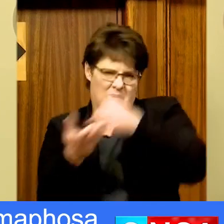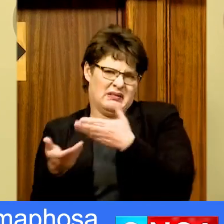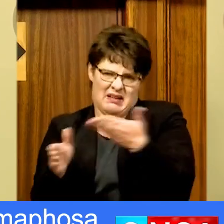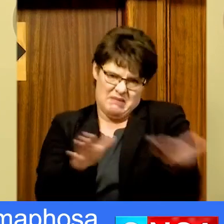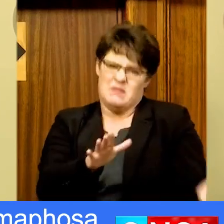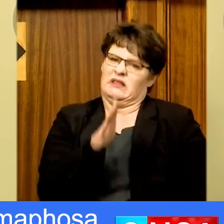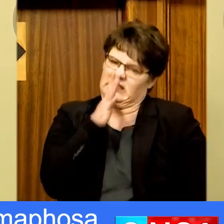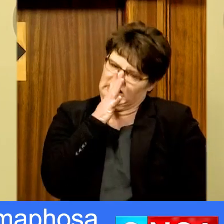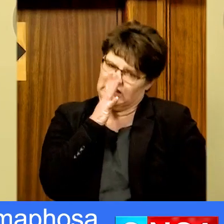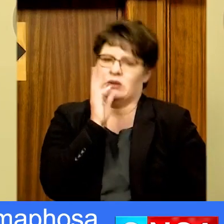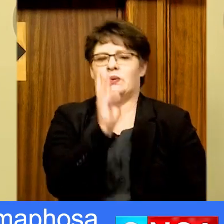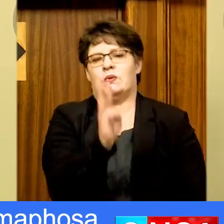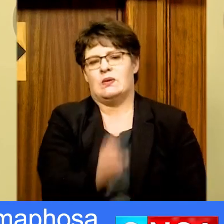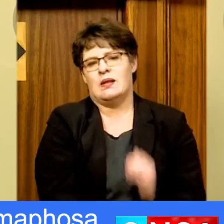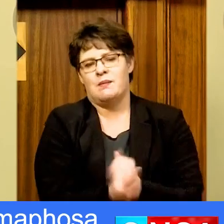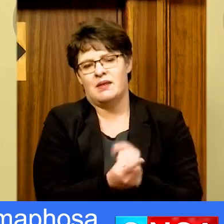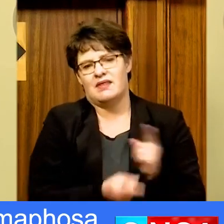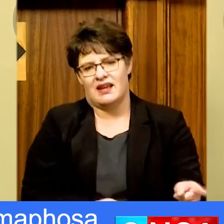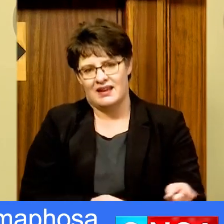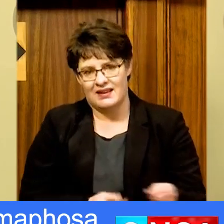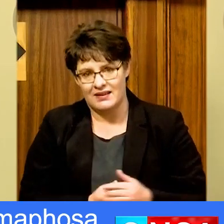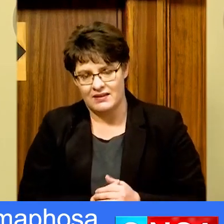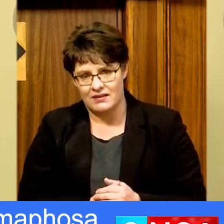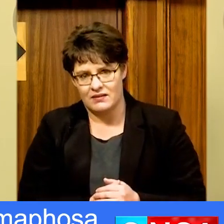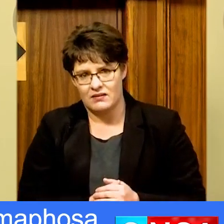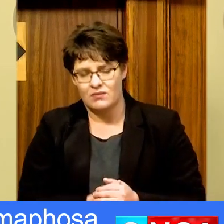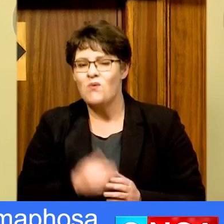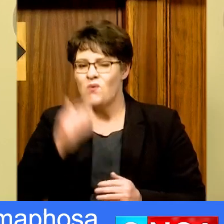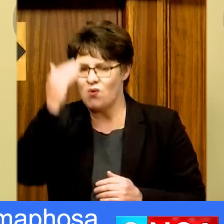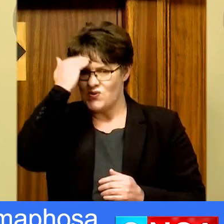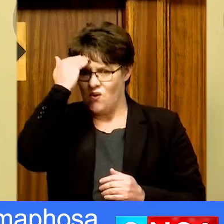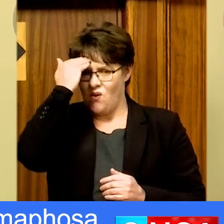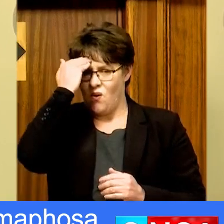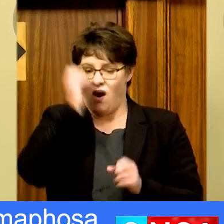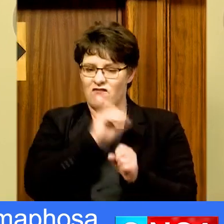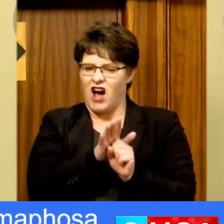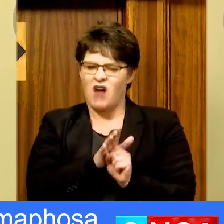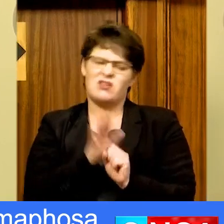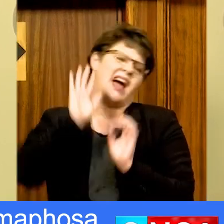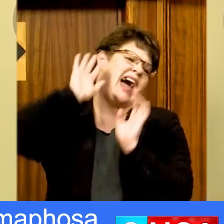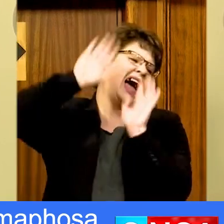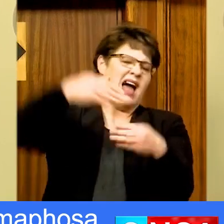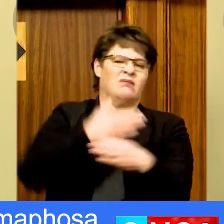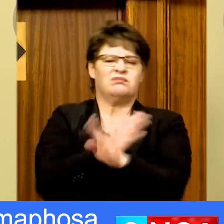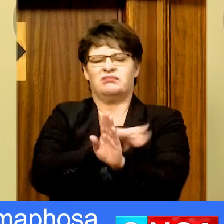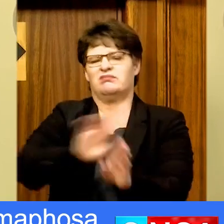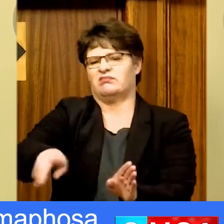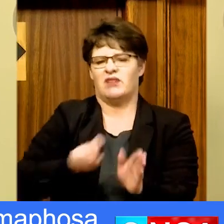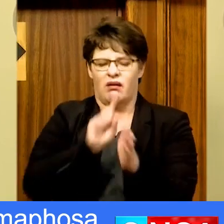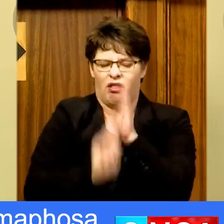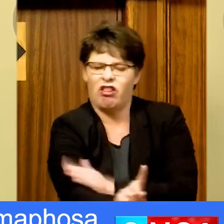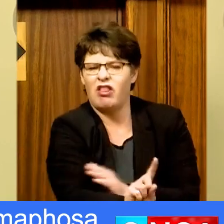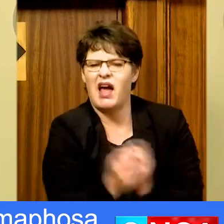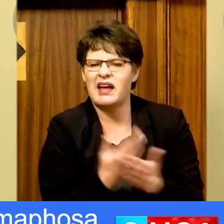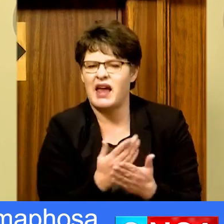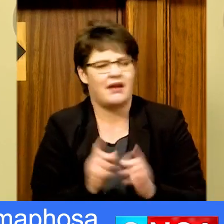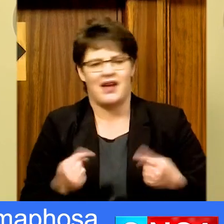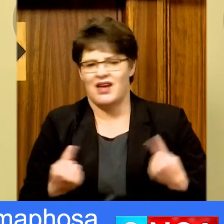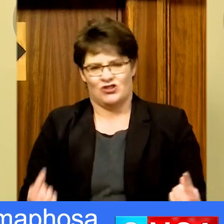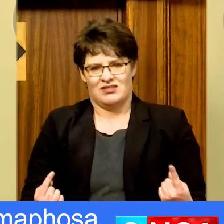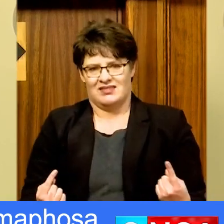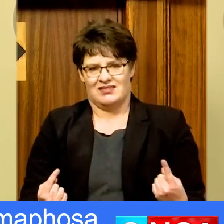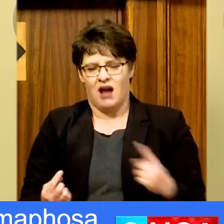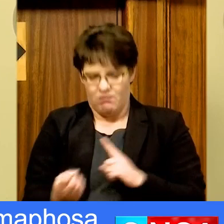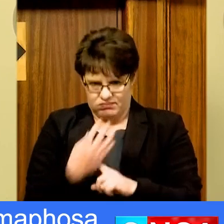lives. We knew that we could not escape the virus, but that we needed to delay